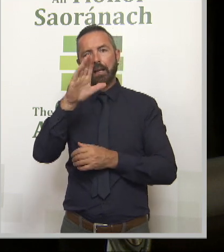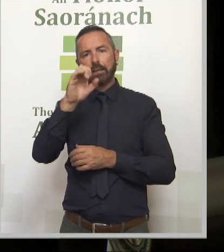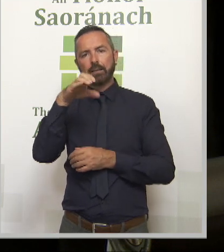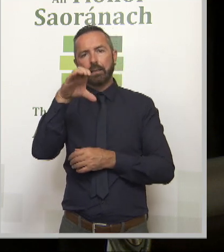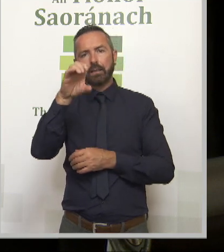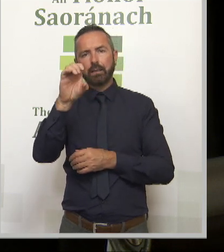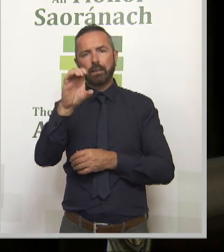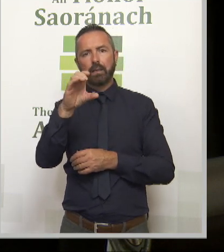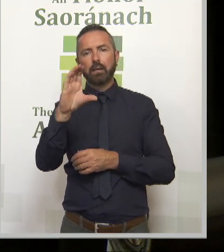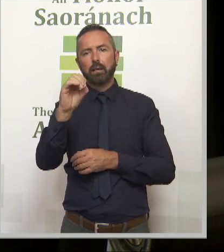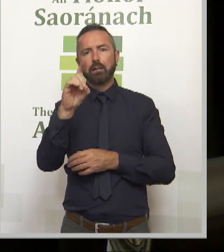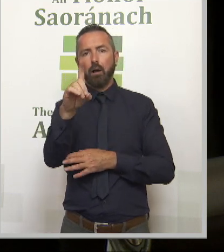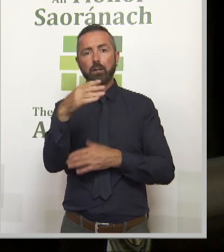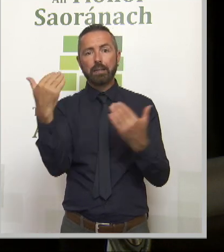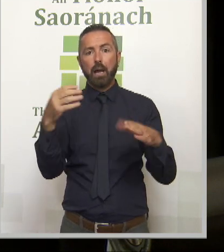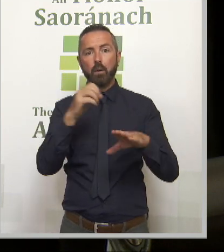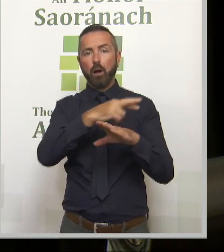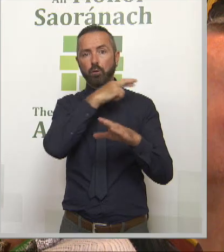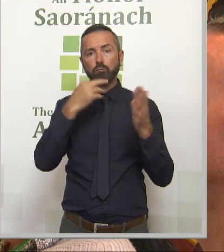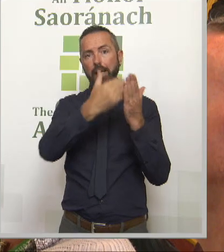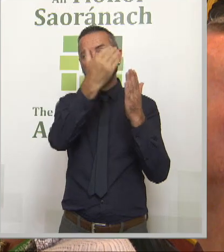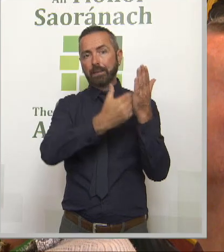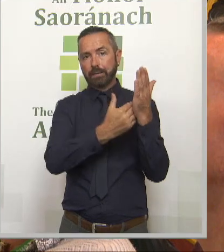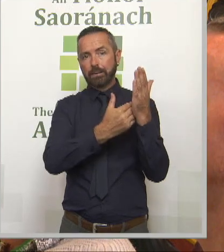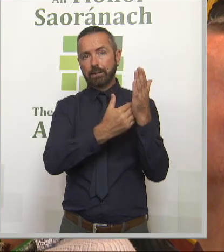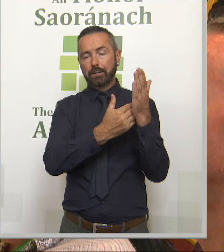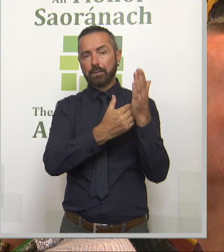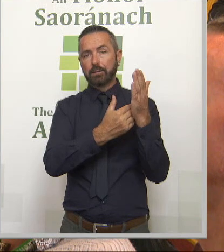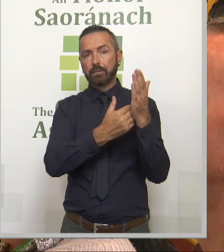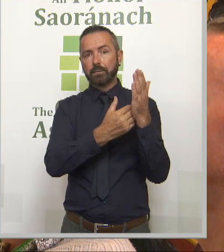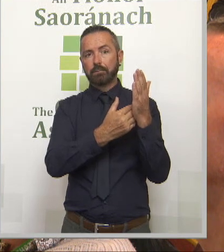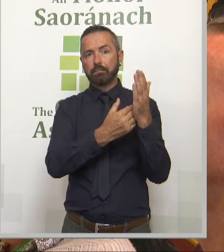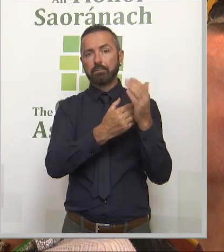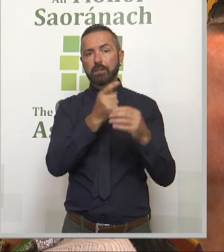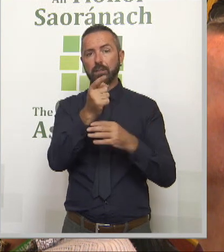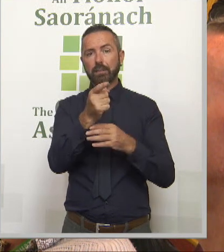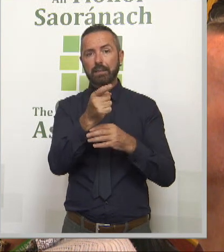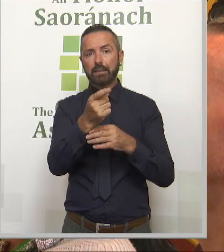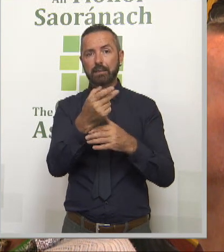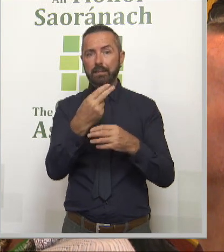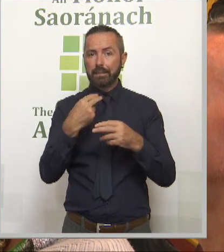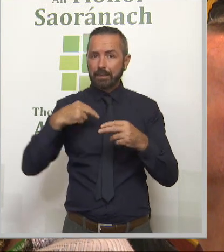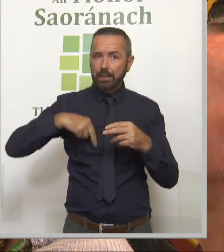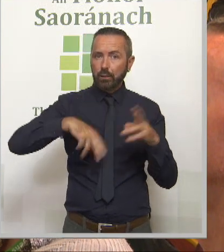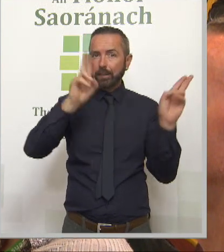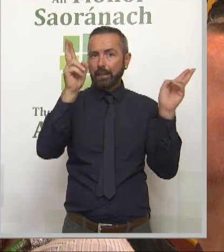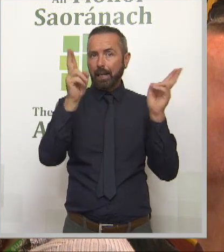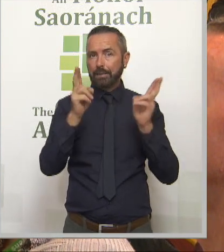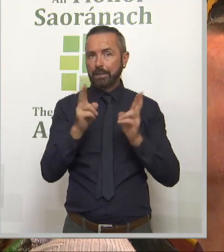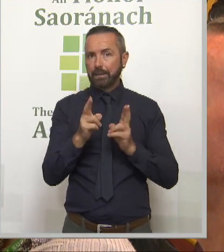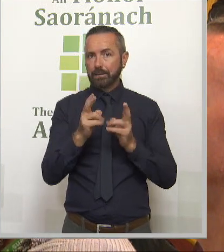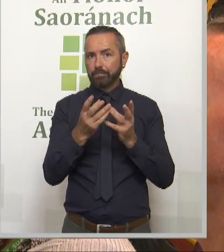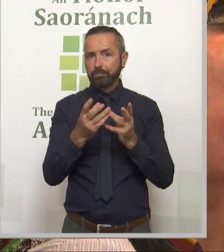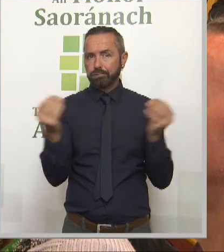are actually listed in the IUCN Red List as an endangered species. So these are species that are being driven towards extinction if